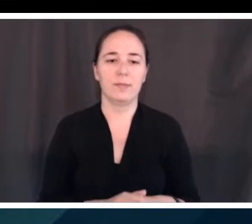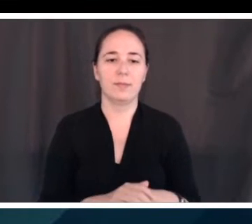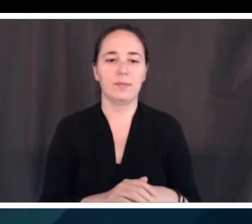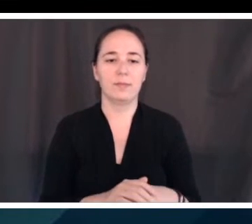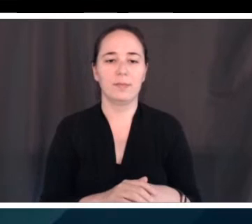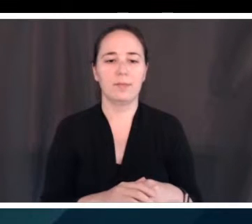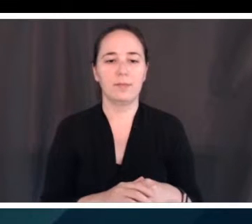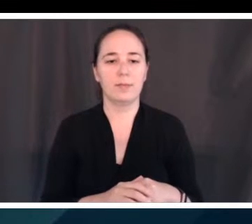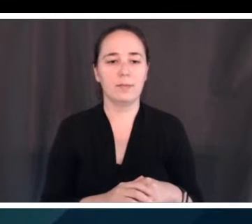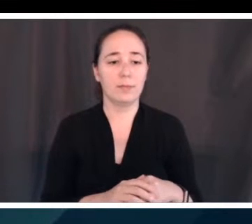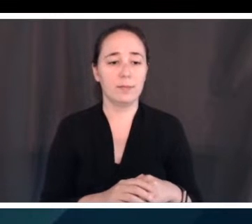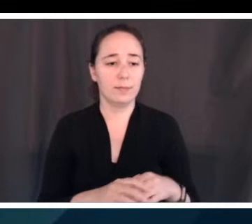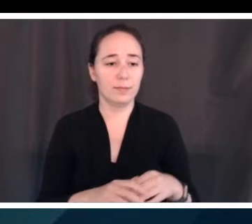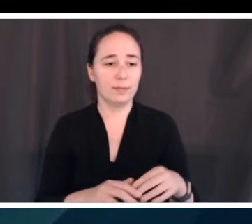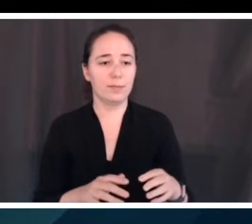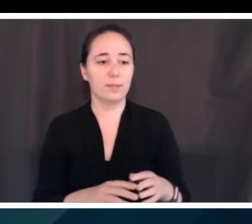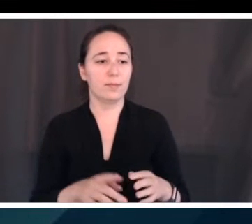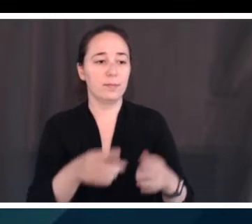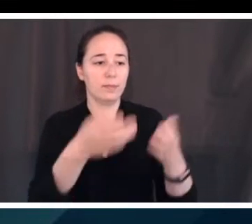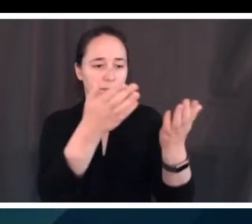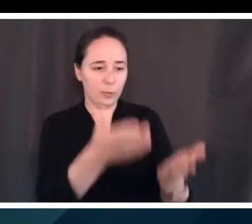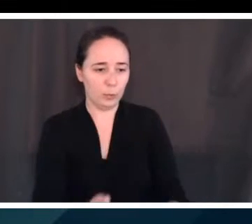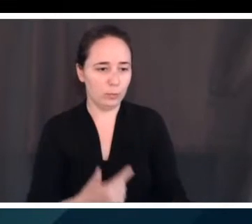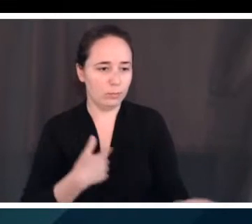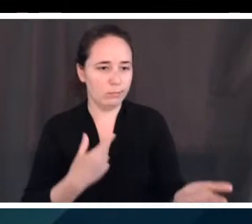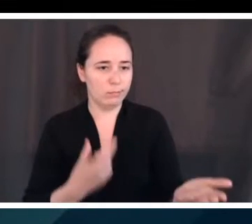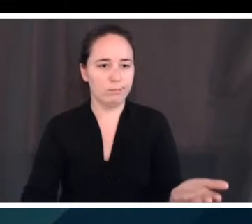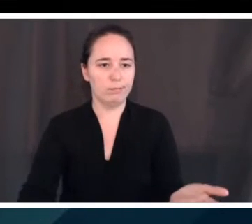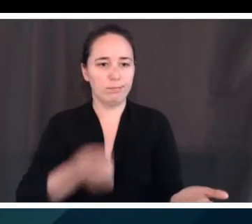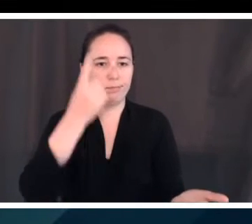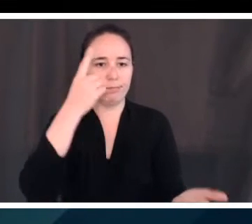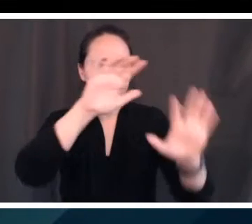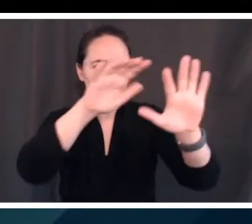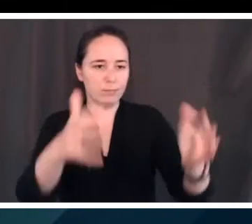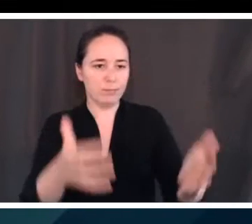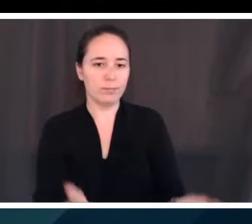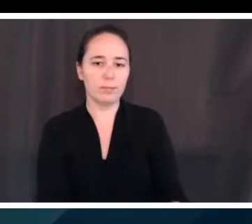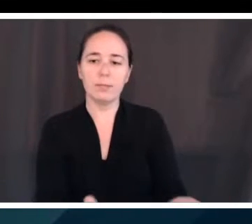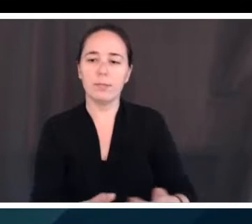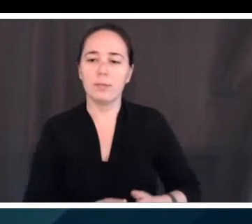I see you, baby.